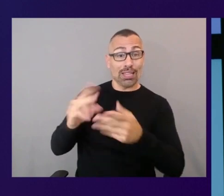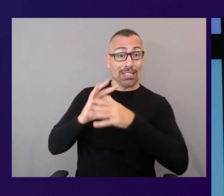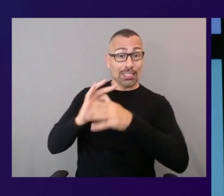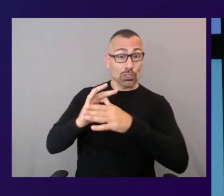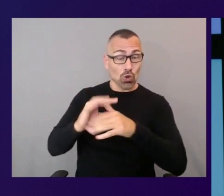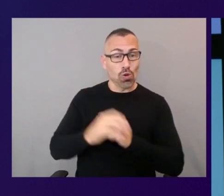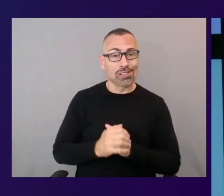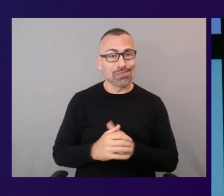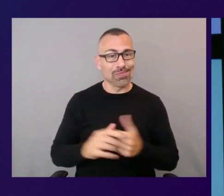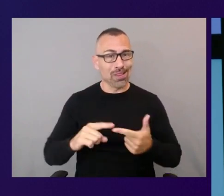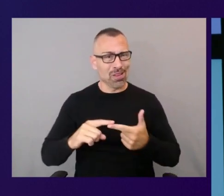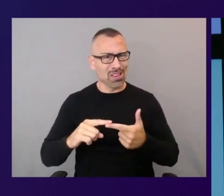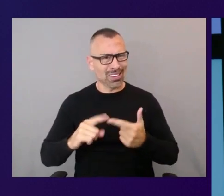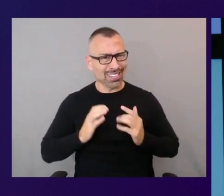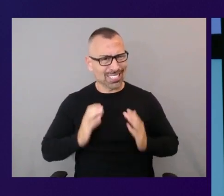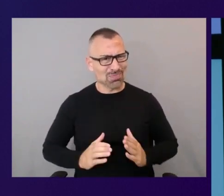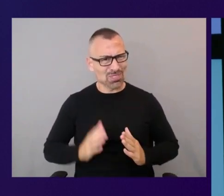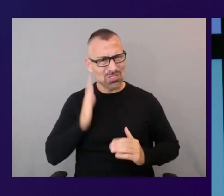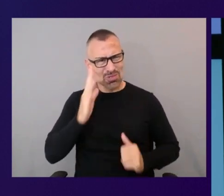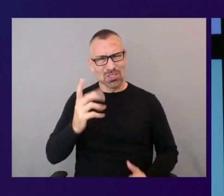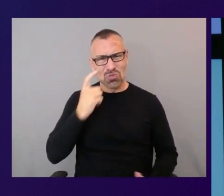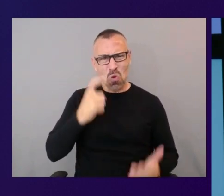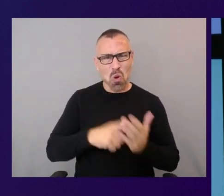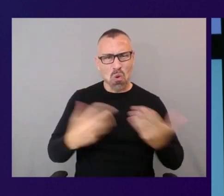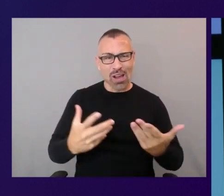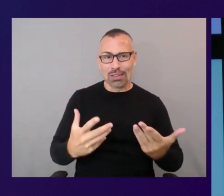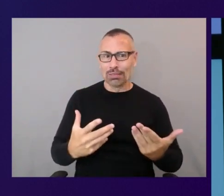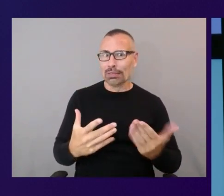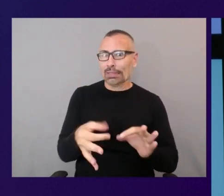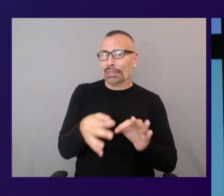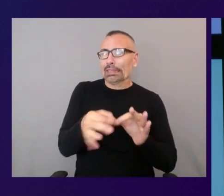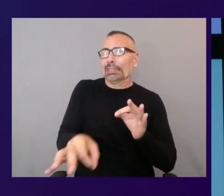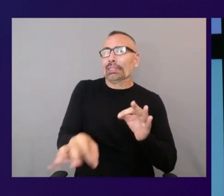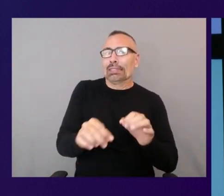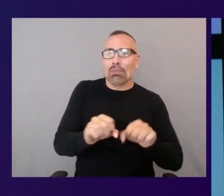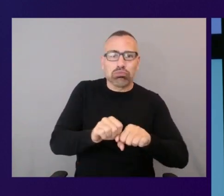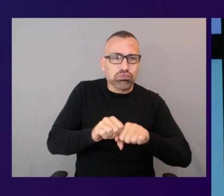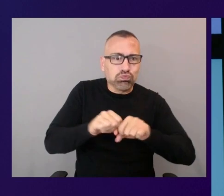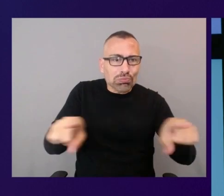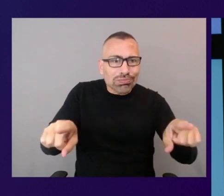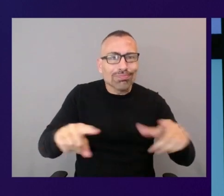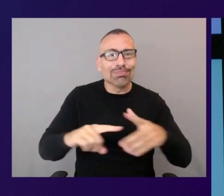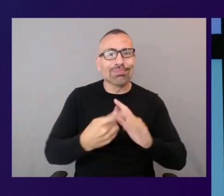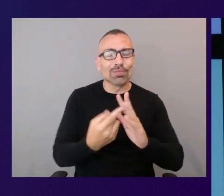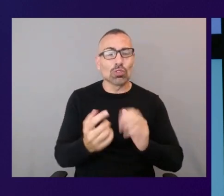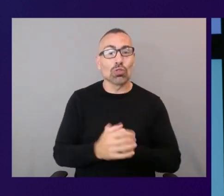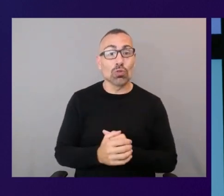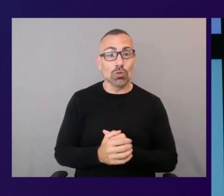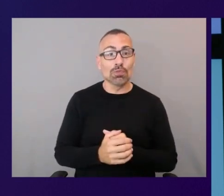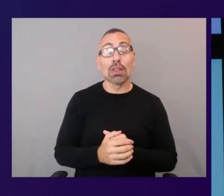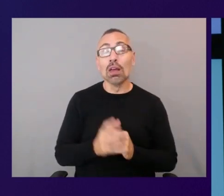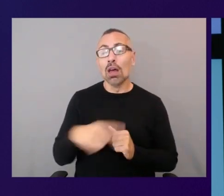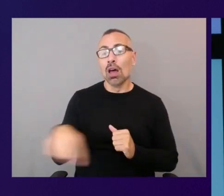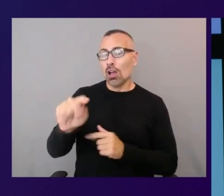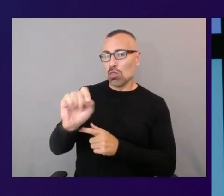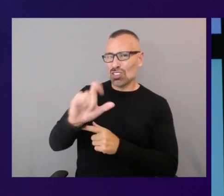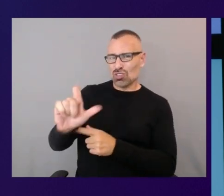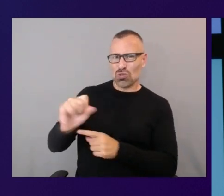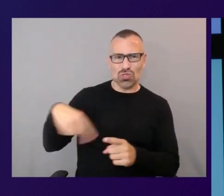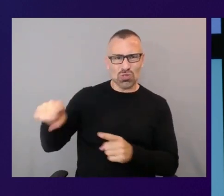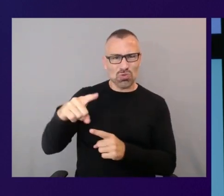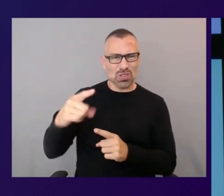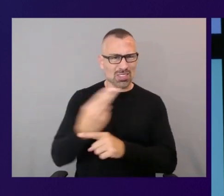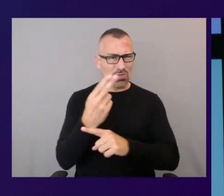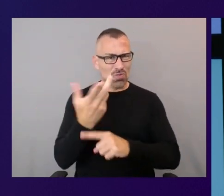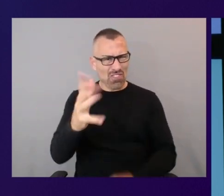deploy. They're going to continue to reuse the tools that they find very, very familiar. Whether you're an IT admin managing your Citrix